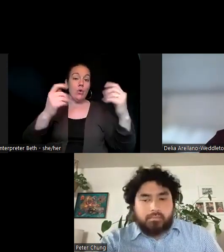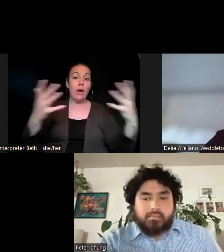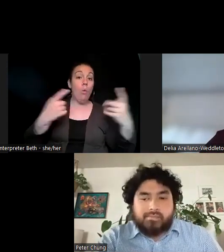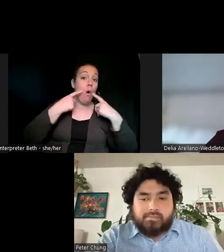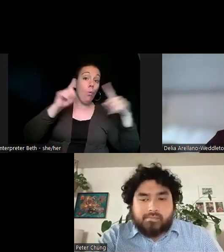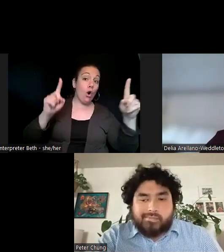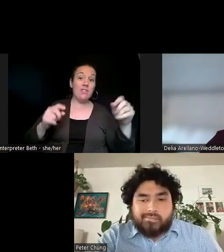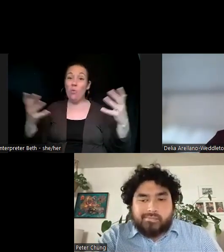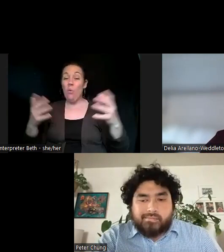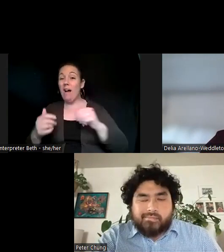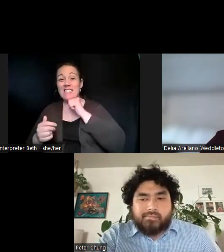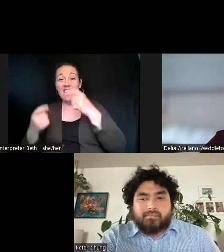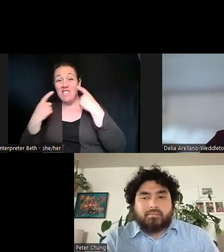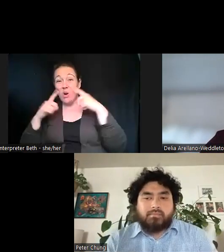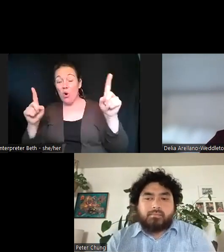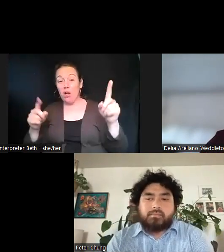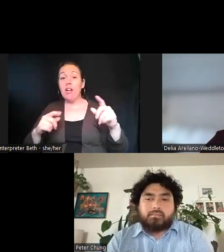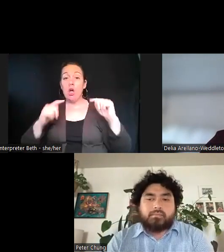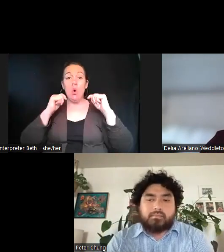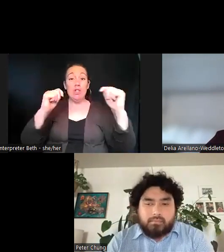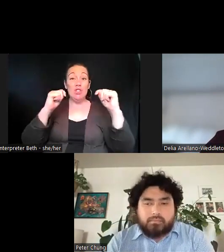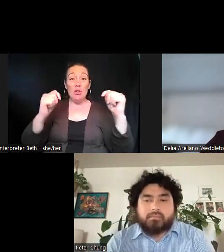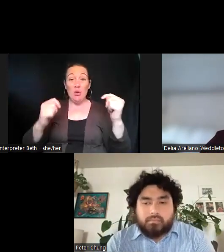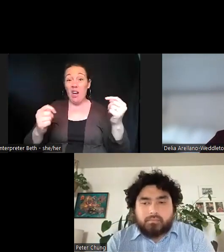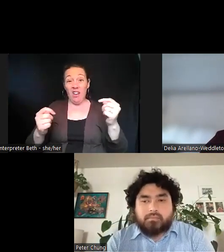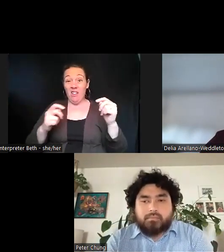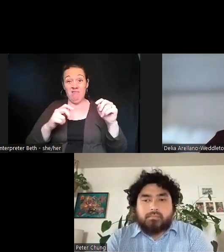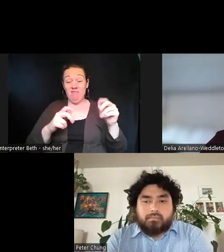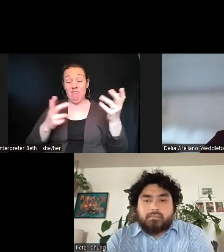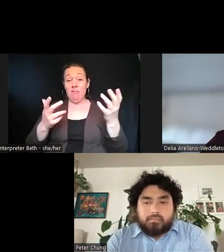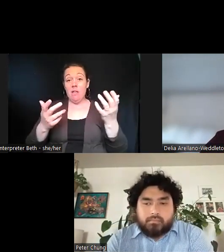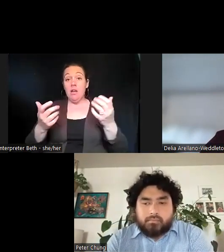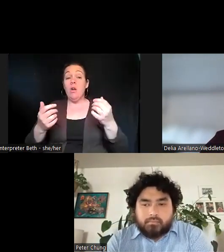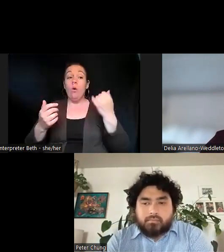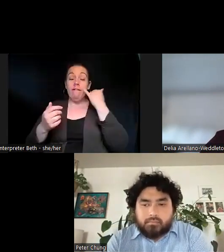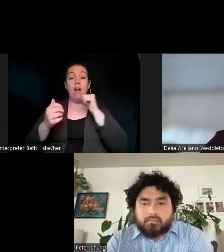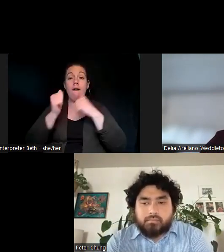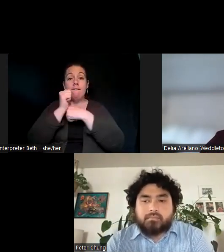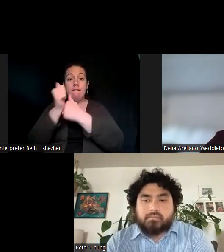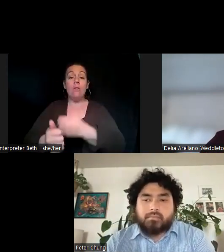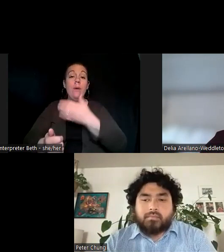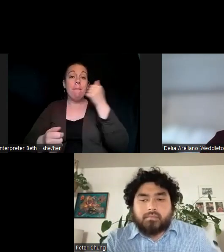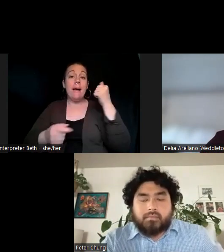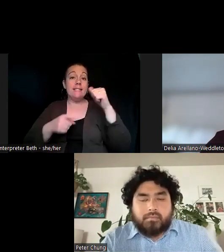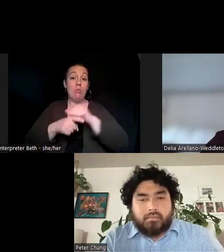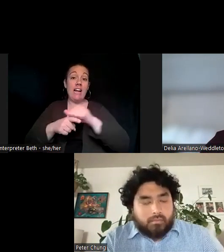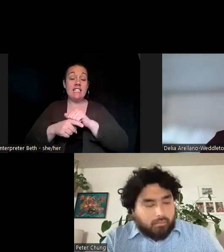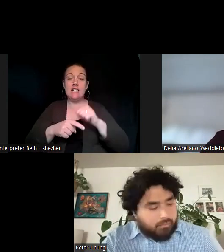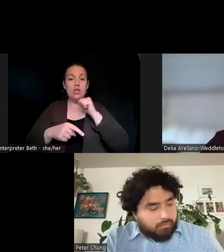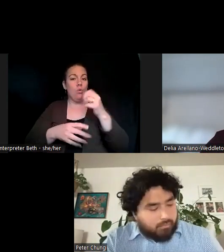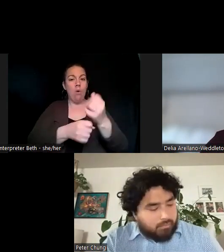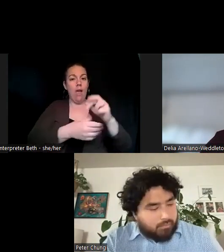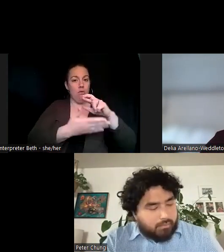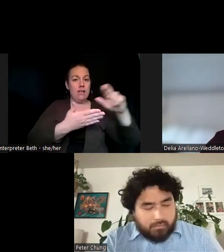all tutoring is really, you can say you're doing tutoring, but if you're not sort of following the exact best practices, you're not going to get the results that you want. The other